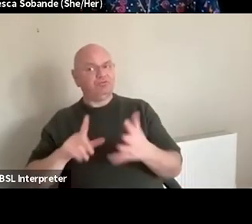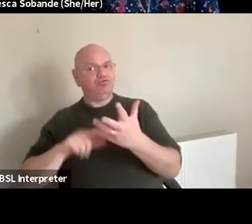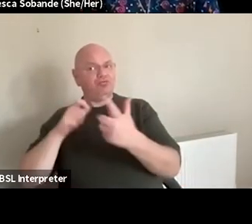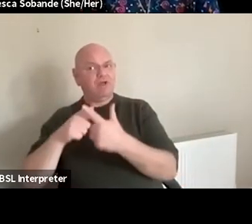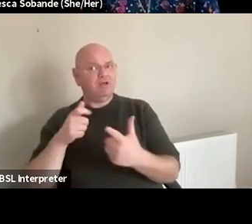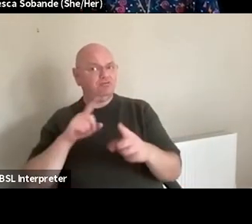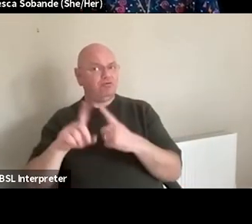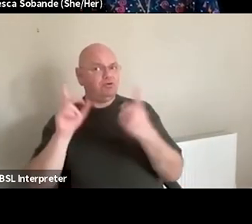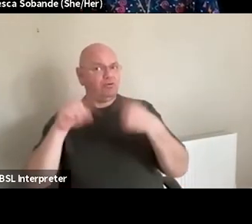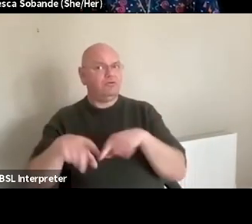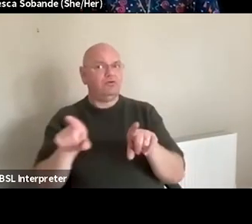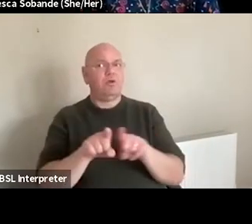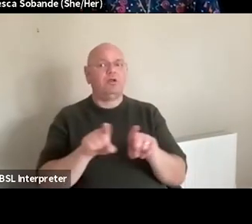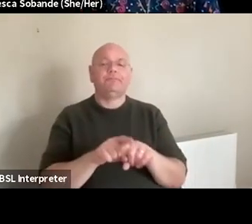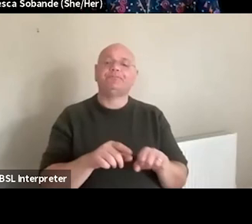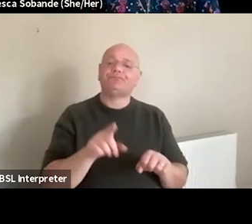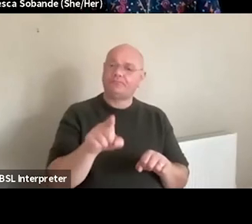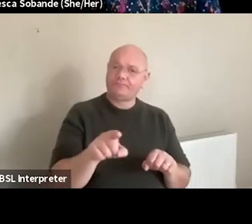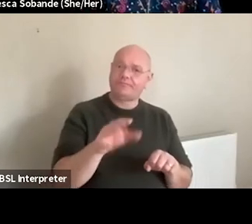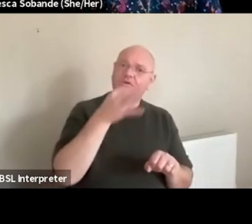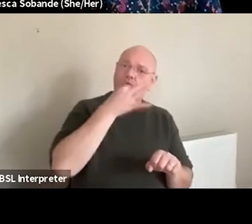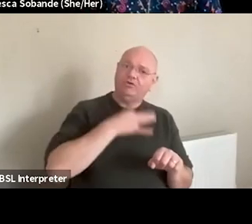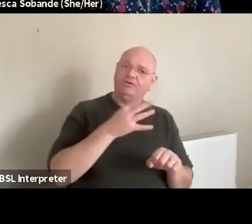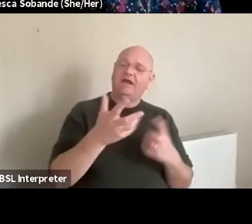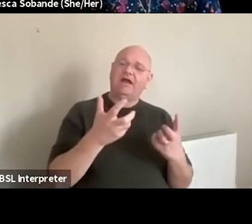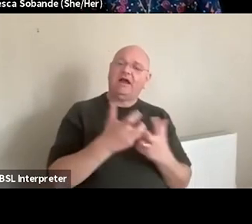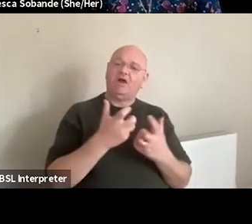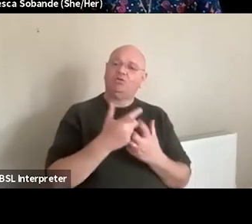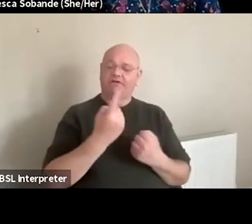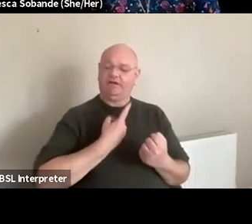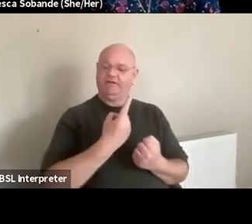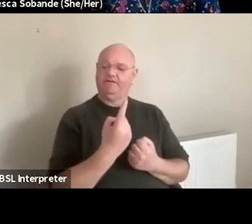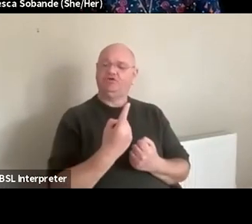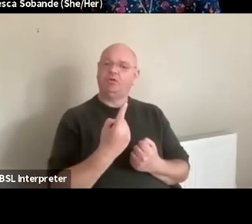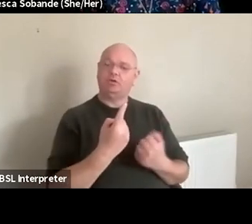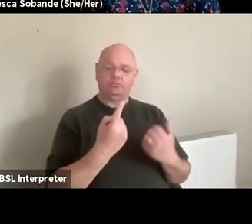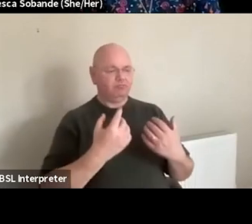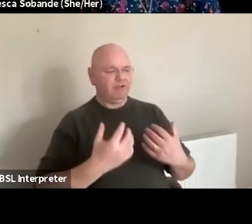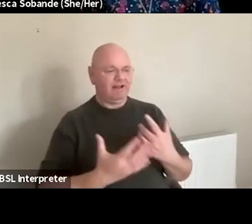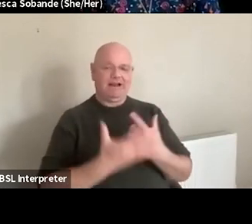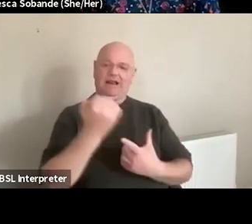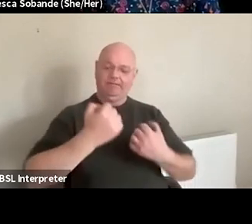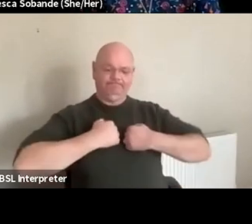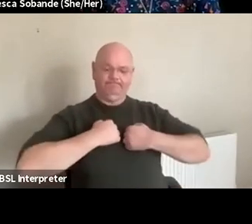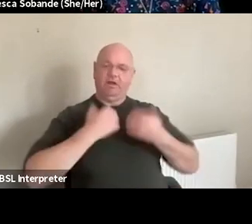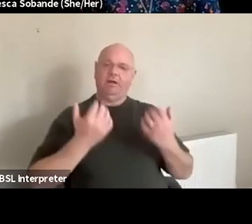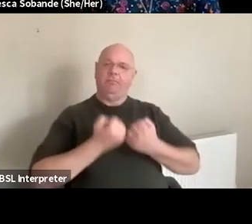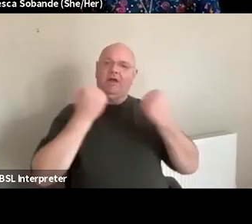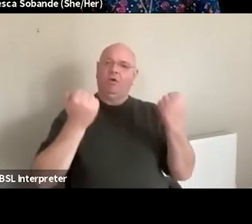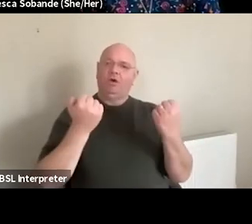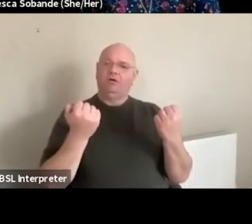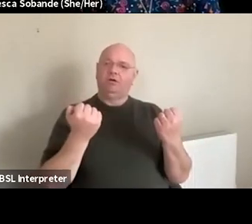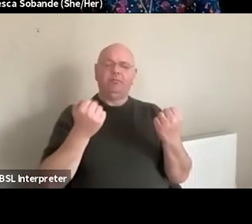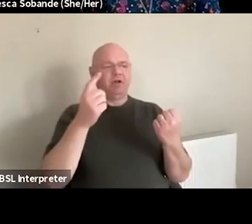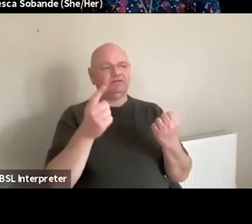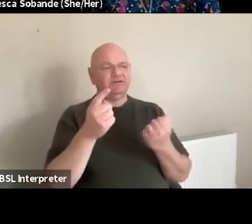So Teju asks, how does an individual reclaim their power within a large society or country in the midst of a highly